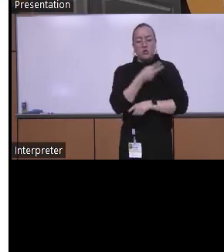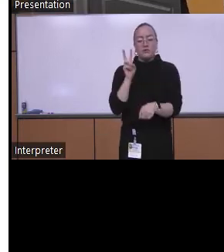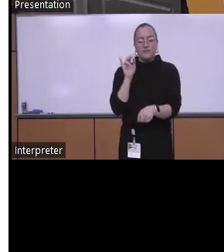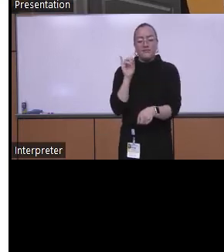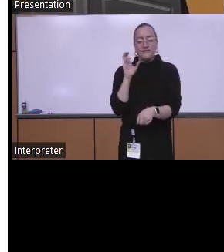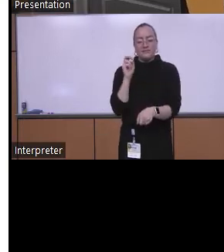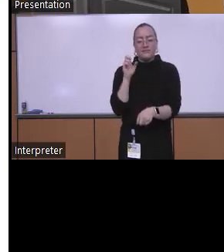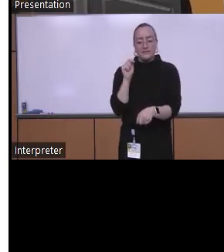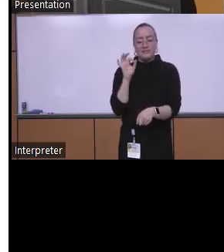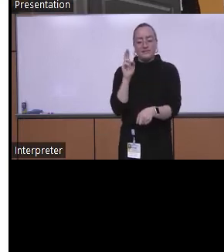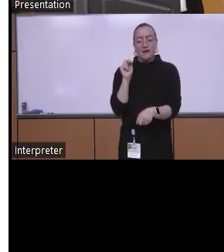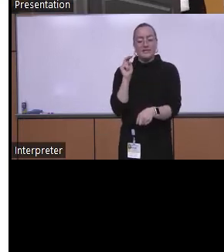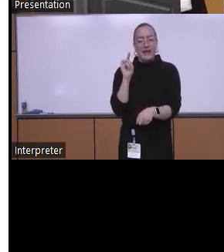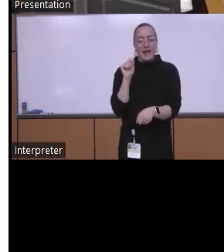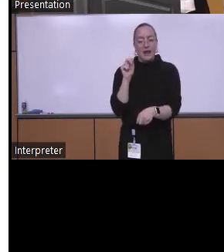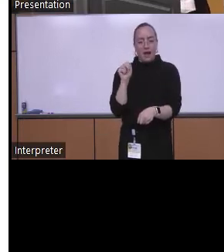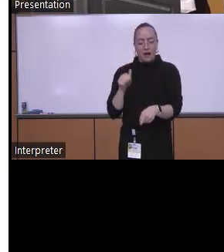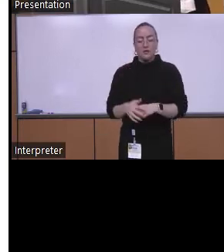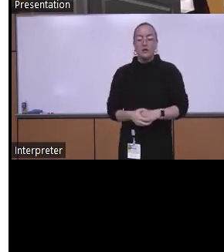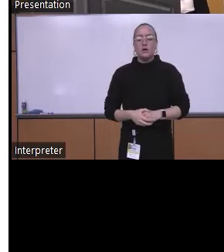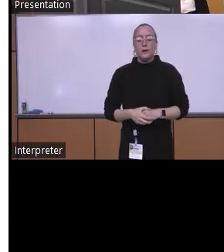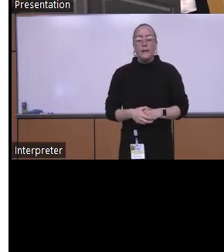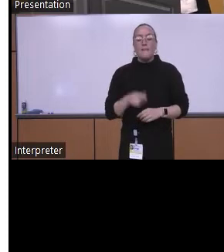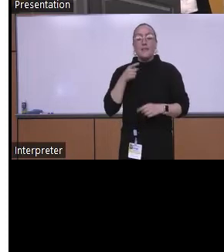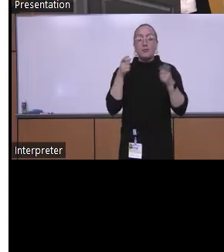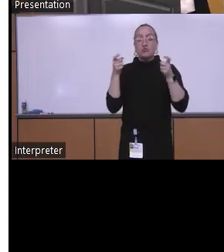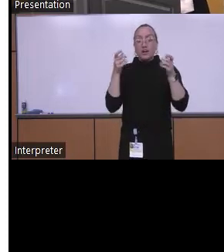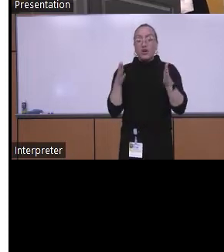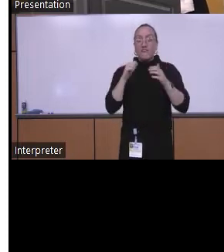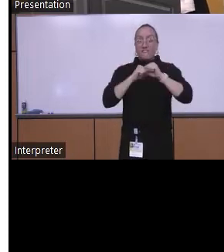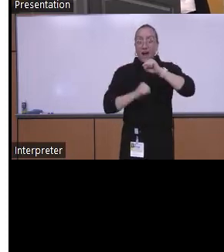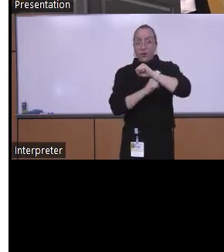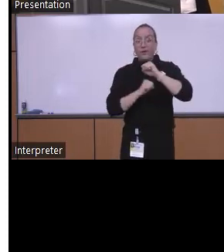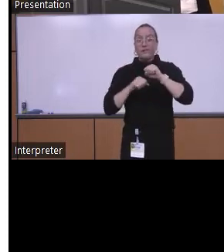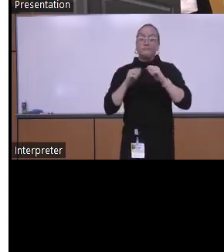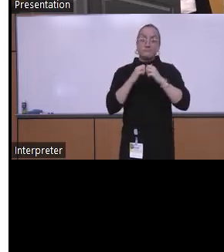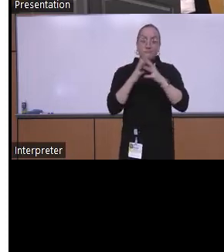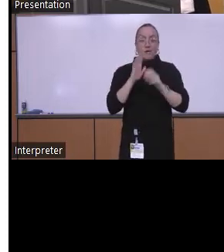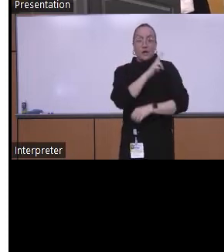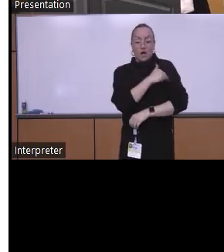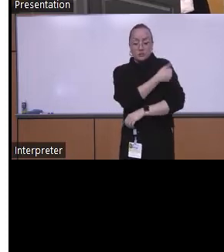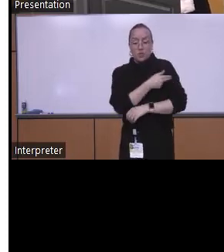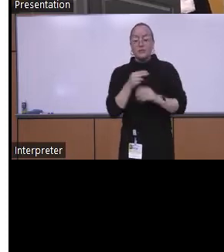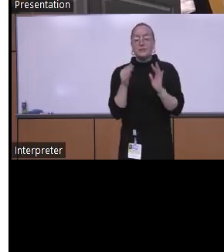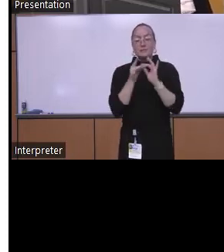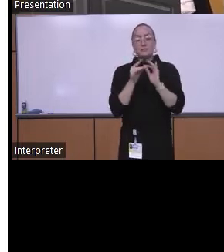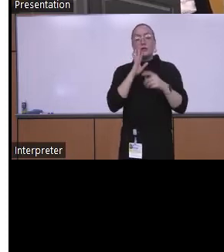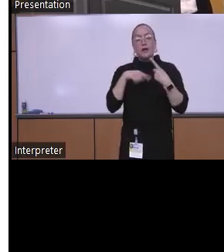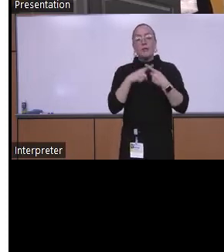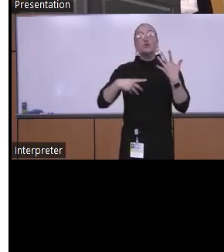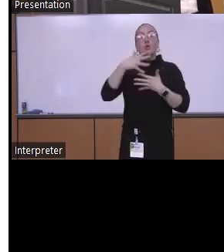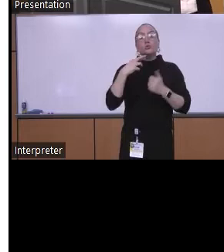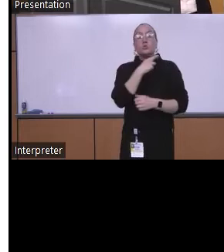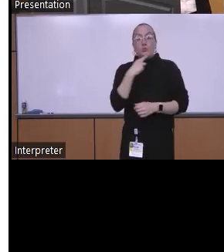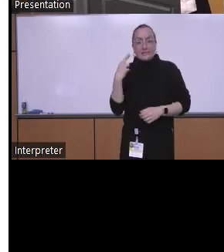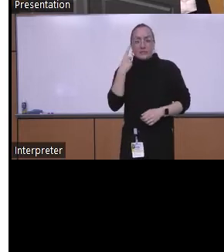cared for President Eisenhower. He was a medical director of the Foundling Hospital. And he long argued that physicians should pay attention to the social risks for child maltreatment.